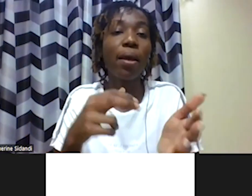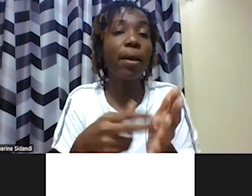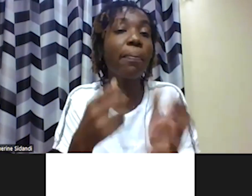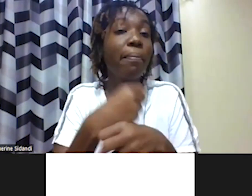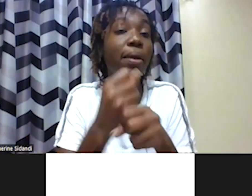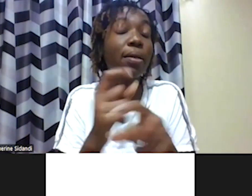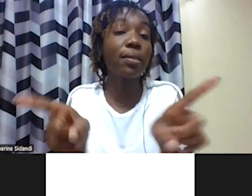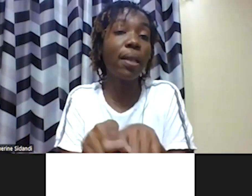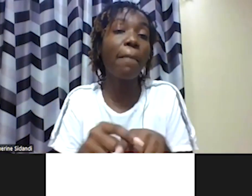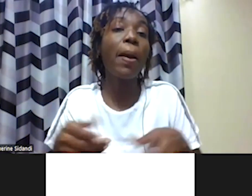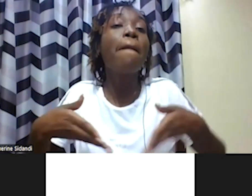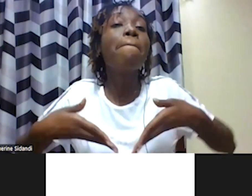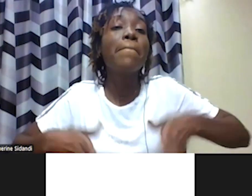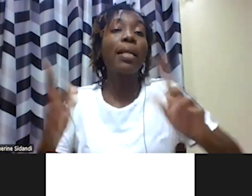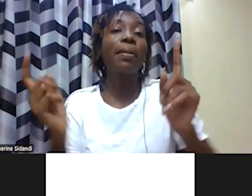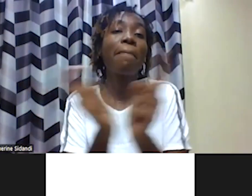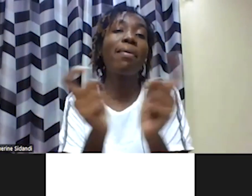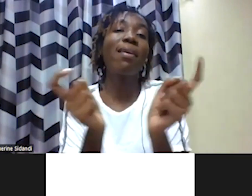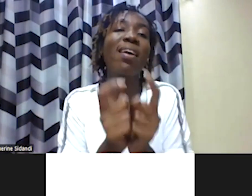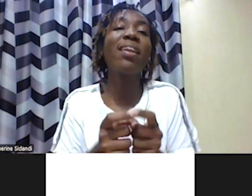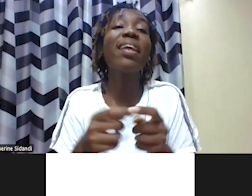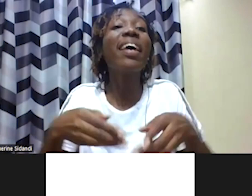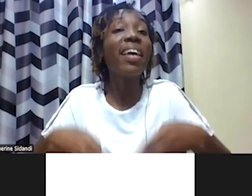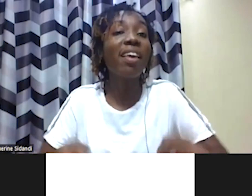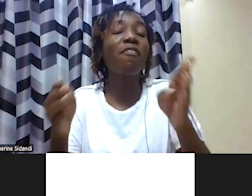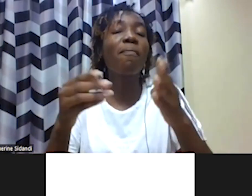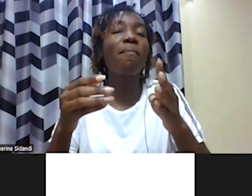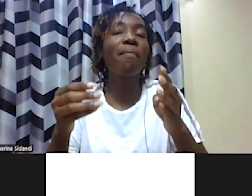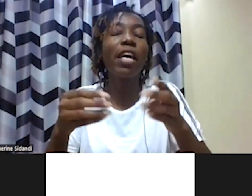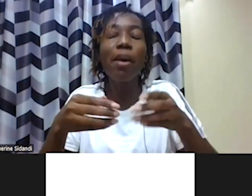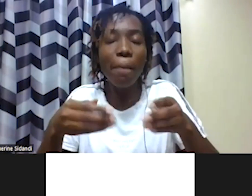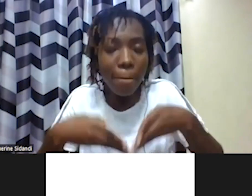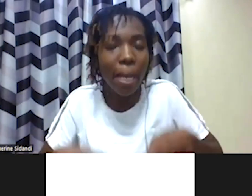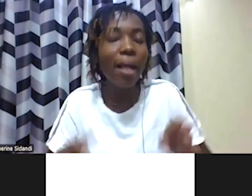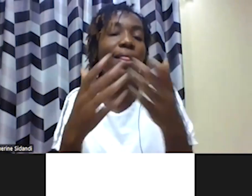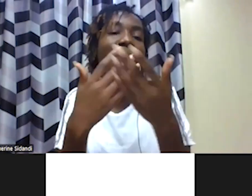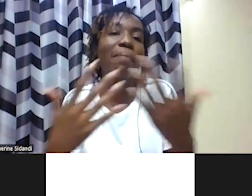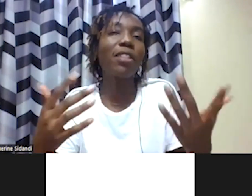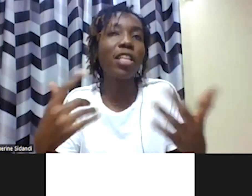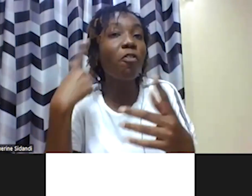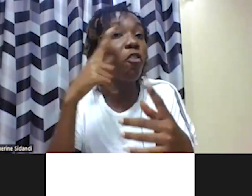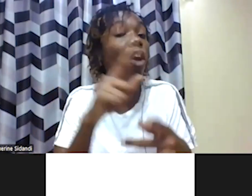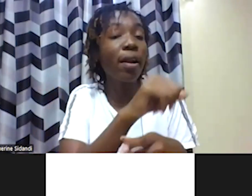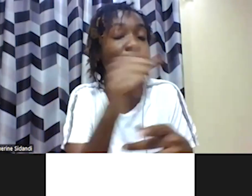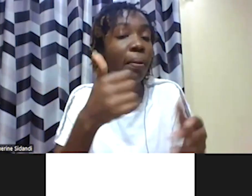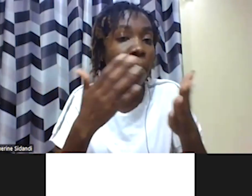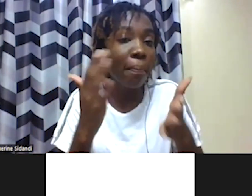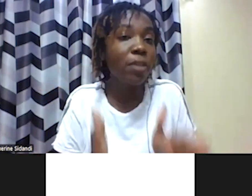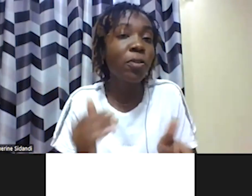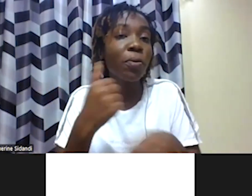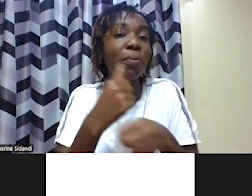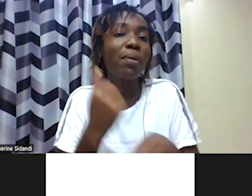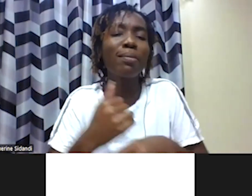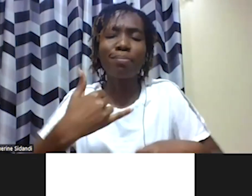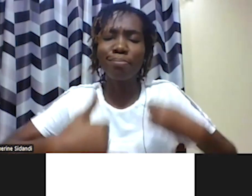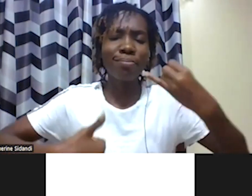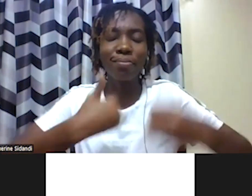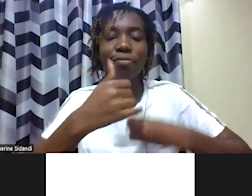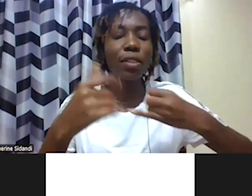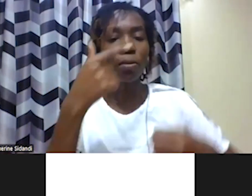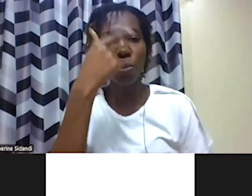pains. I think giving birth to something to help somebody gave me more joy than feeling that so much is